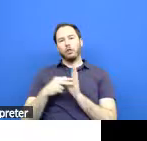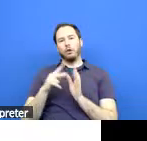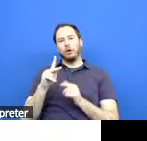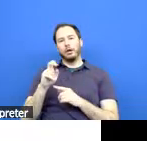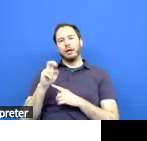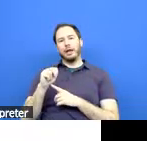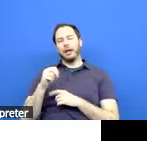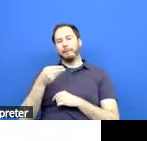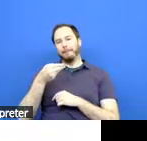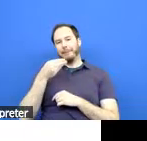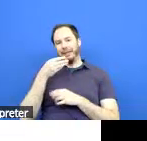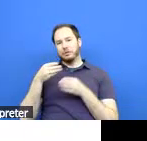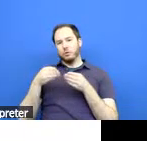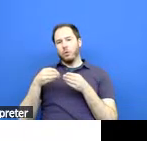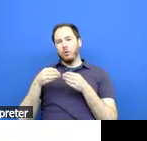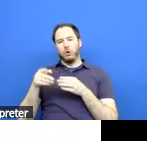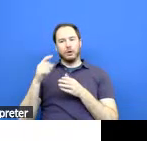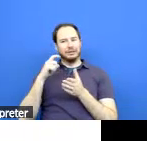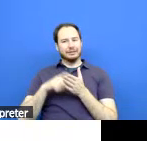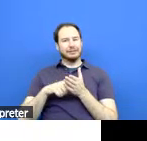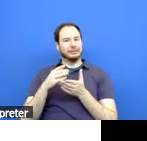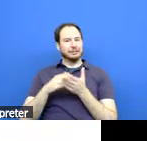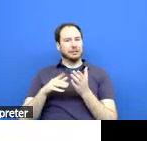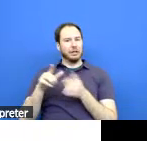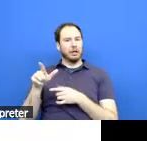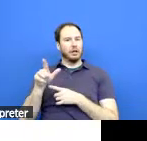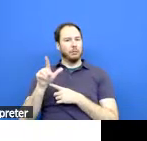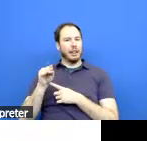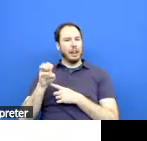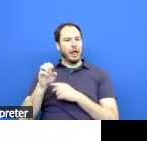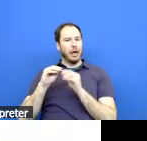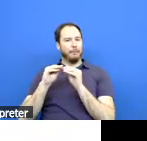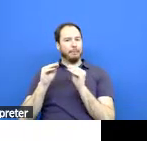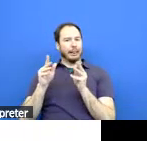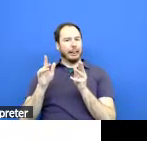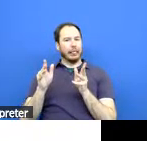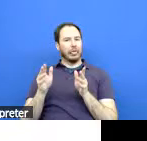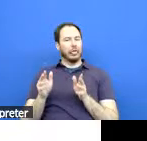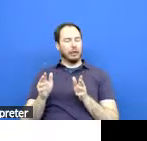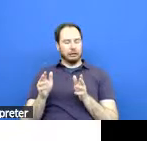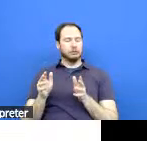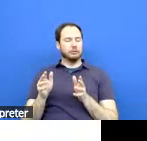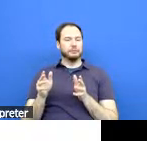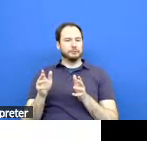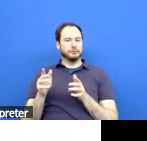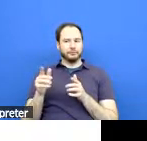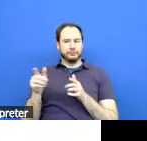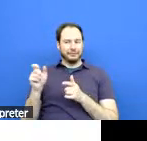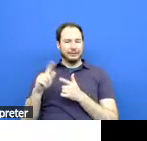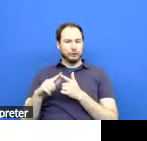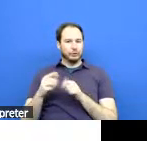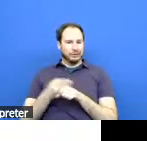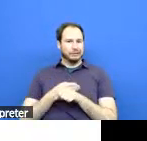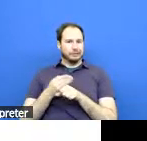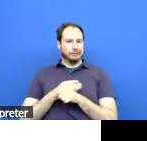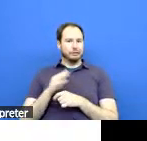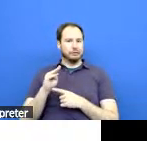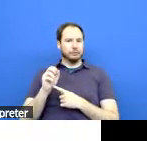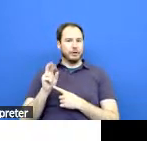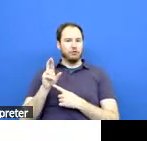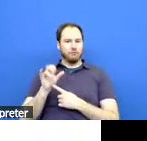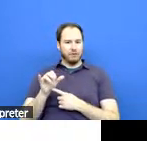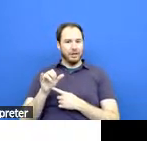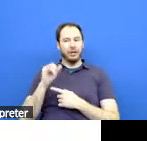Pizza Corner, you can start to see some of the lime is starting to bleed out. So the masonry needs some work. If there are